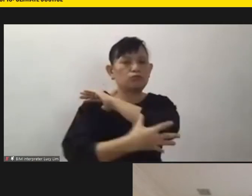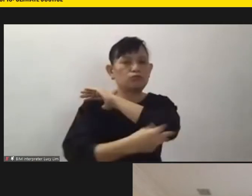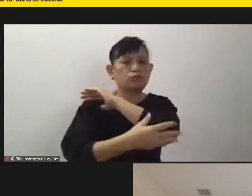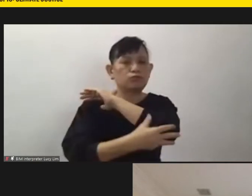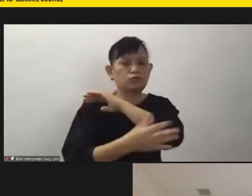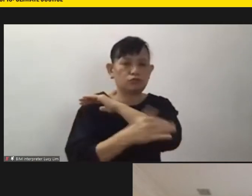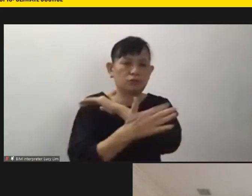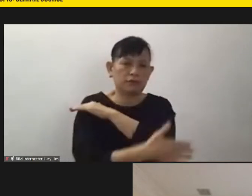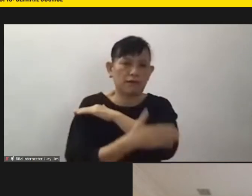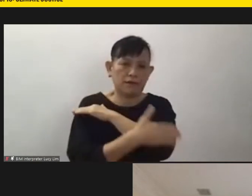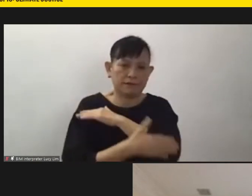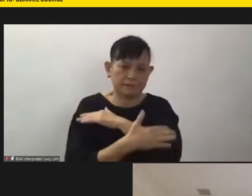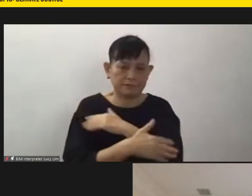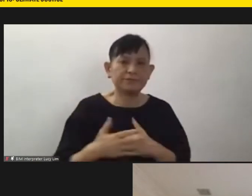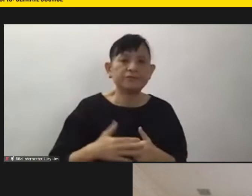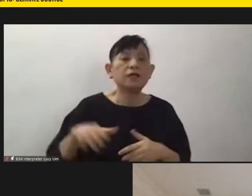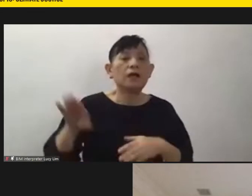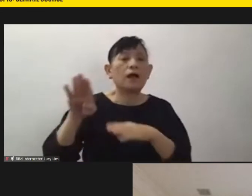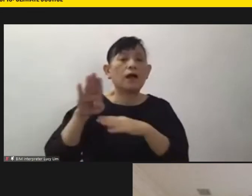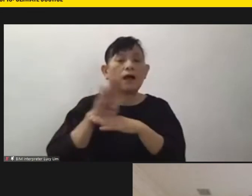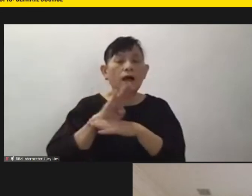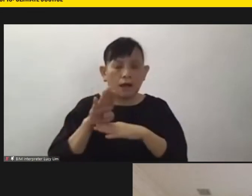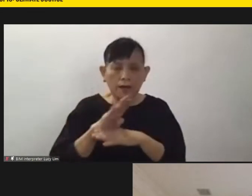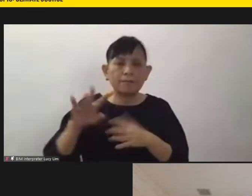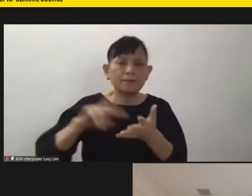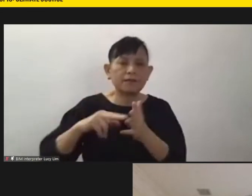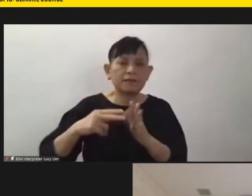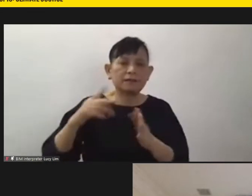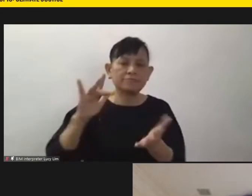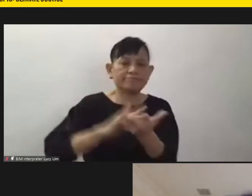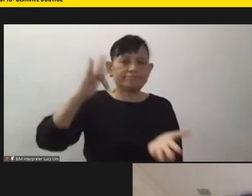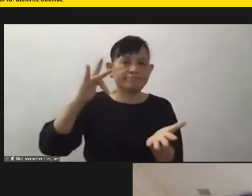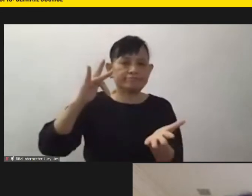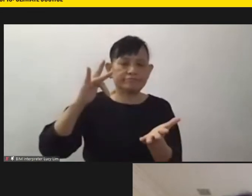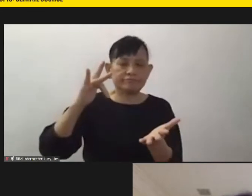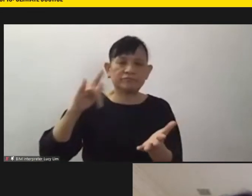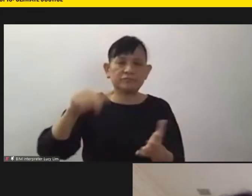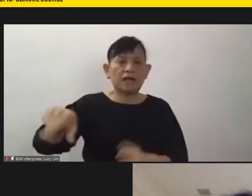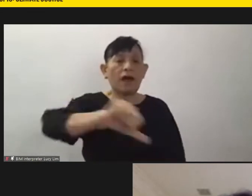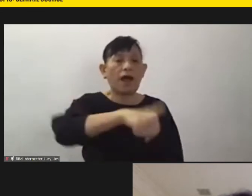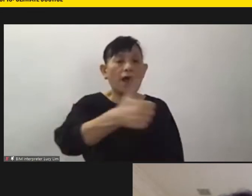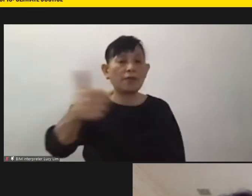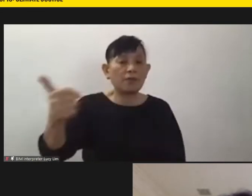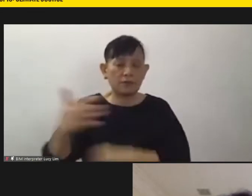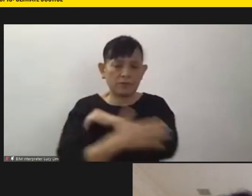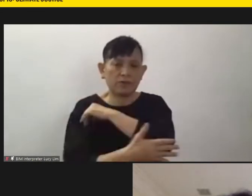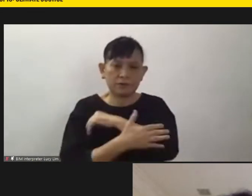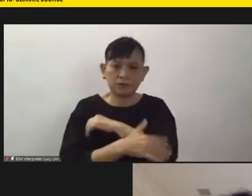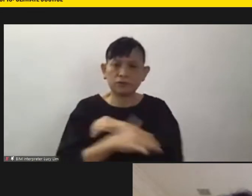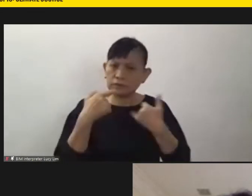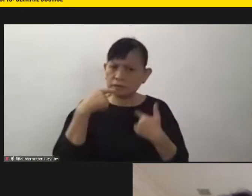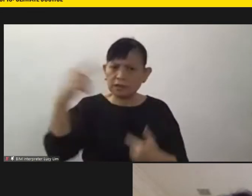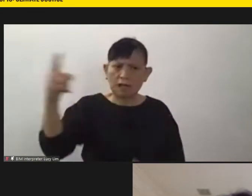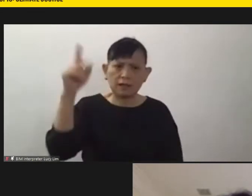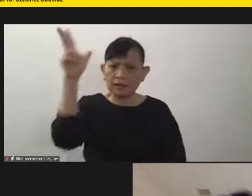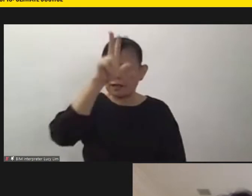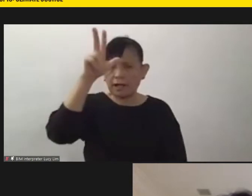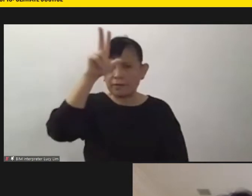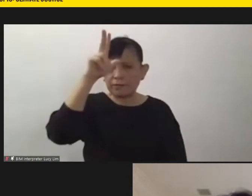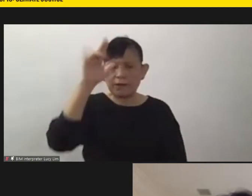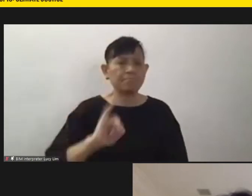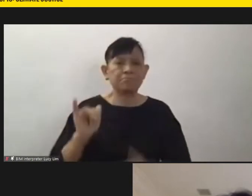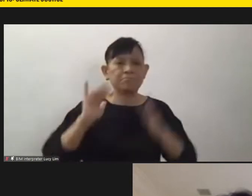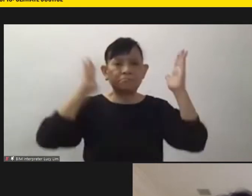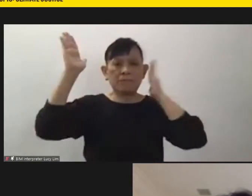the businesses, the capitalists are exploiting the opportunity. So we want to use this to tell governments that, okay, Malaysia also